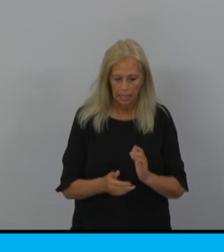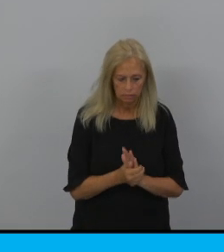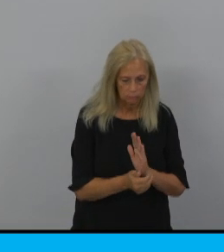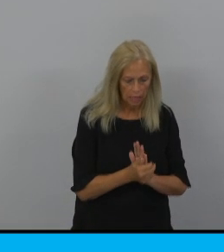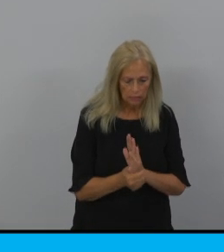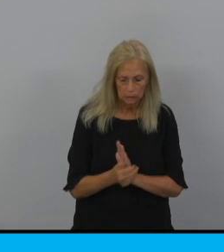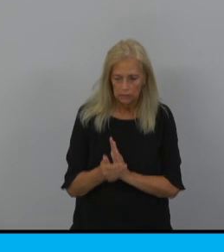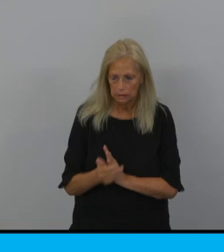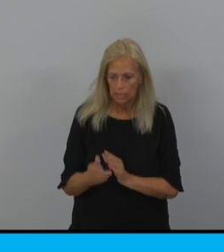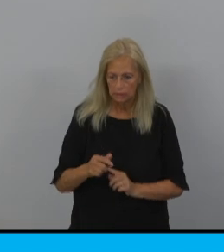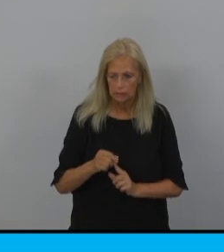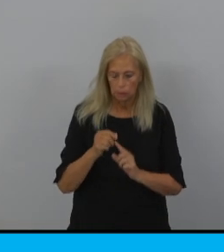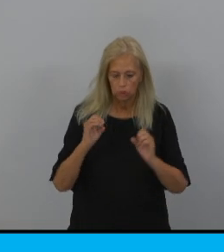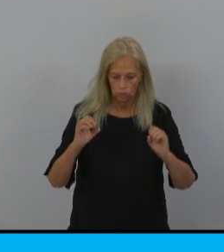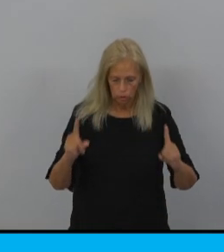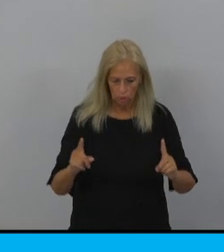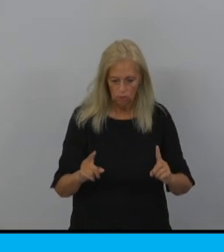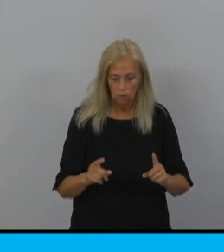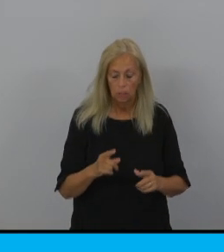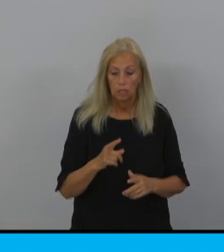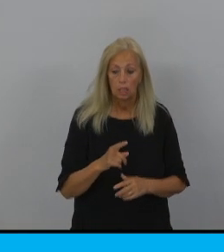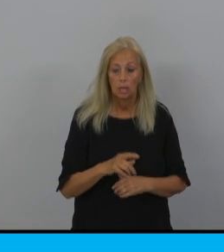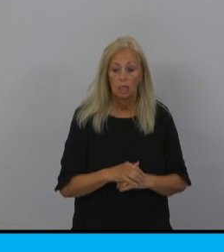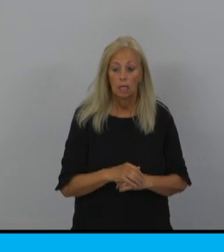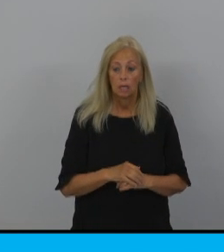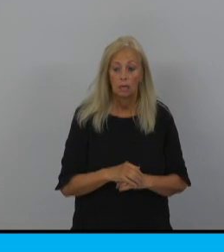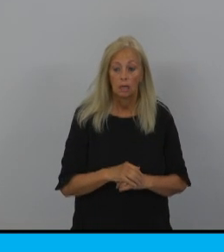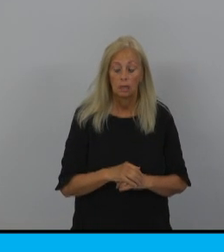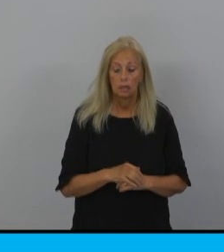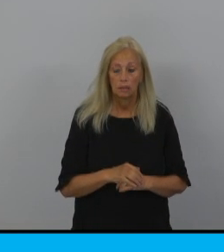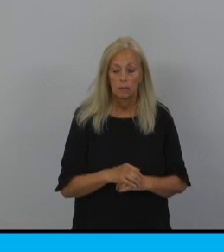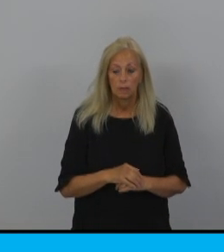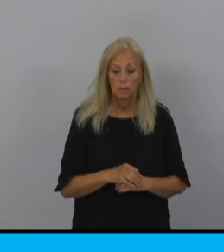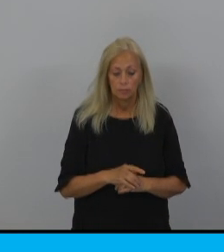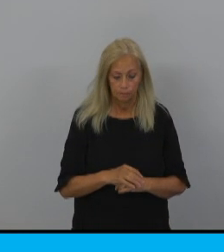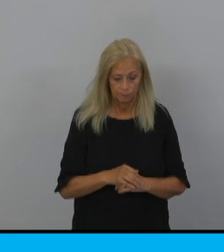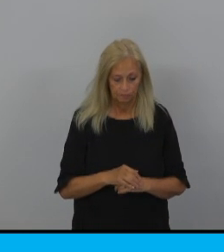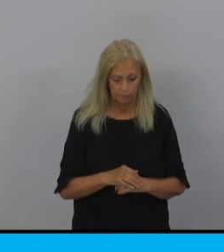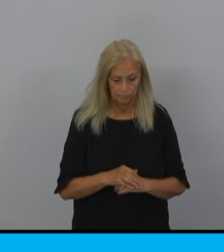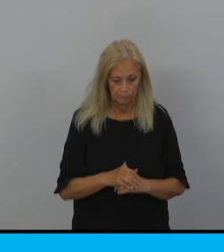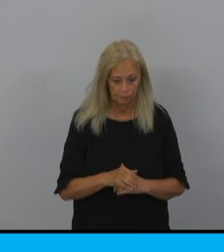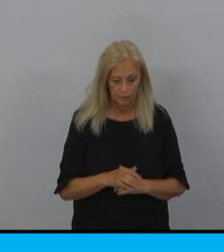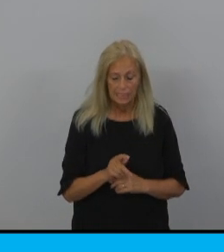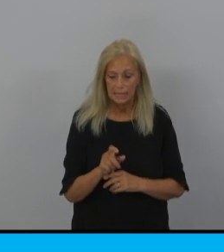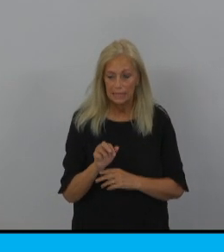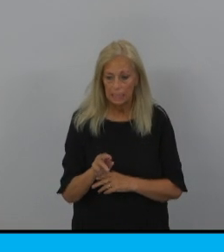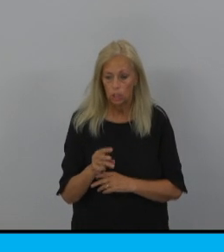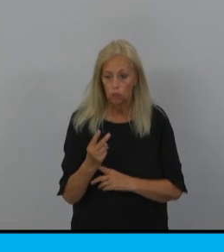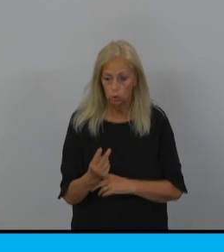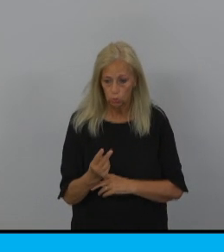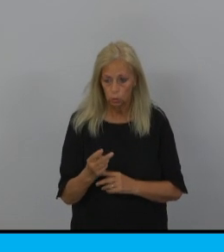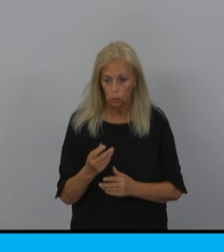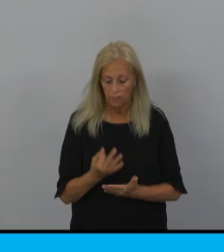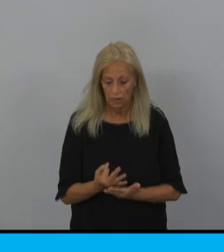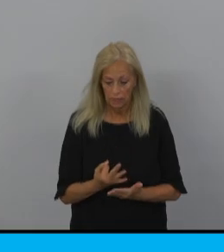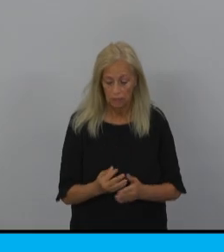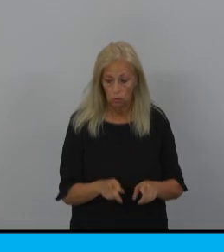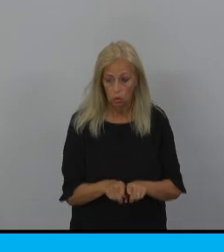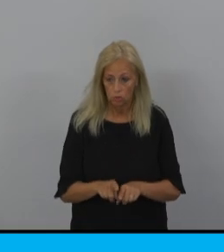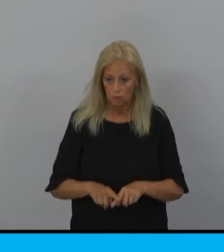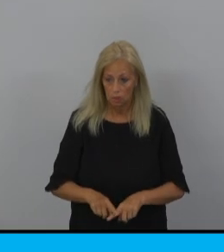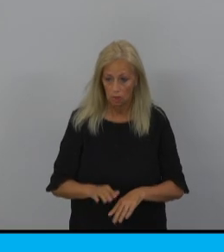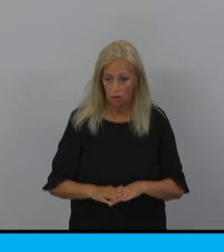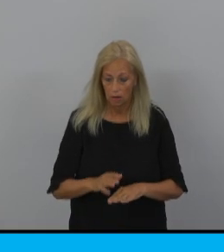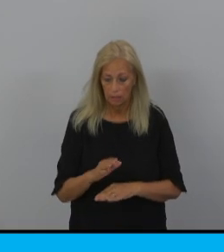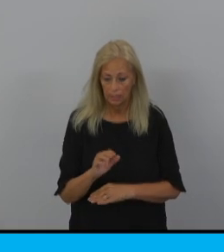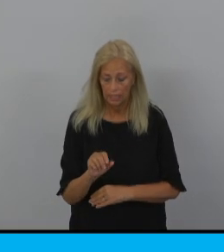allotments that we talked about that are not, Tier 2 funding is also based on ADA.